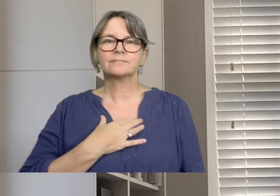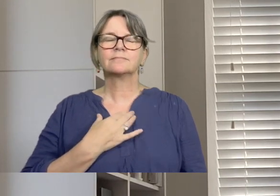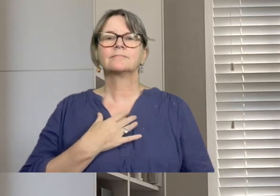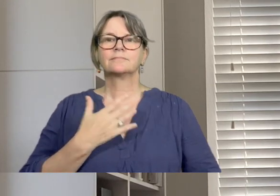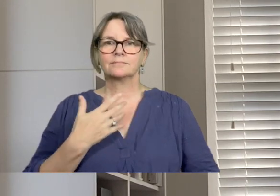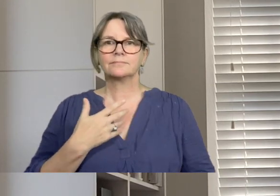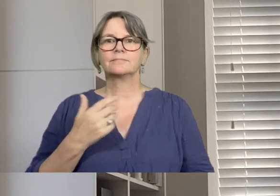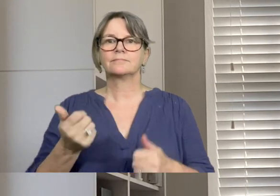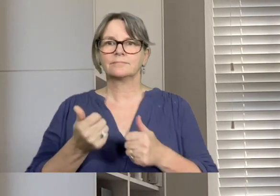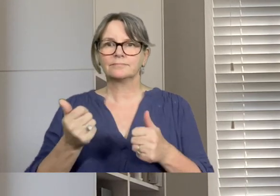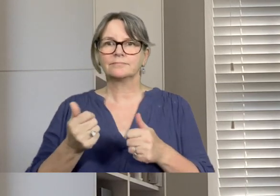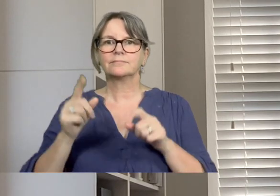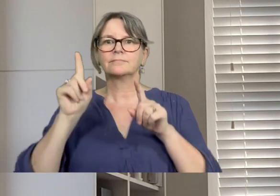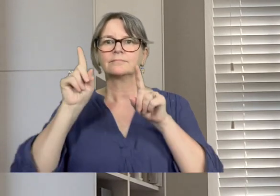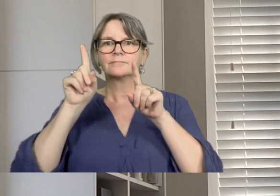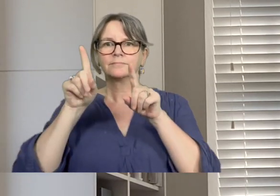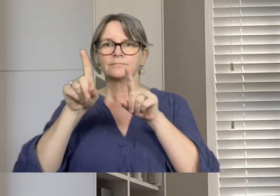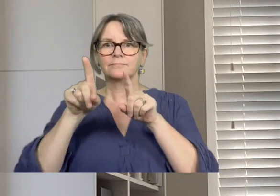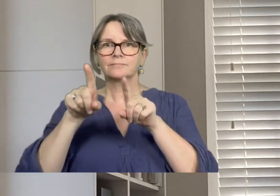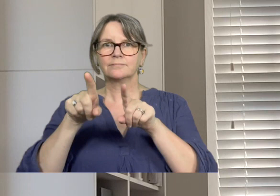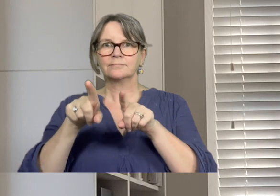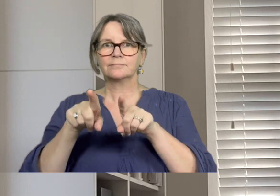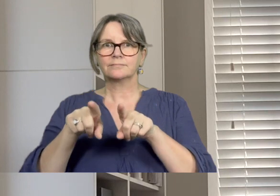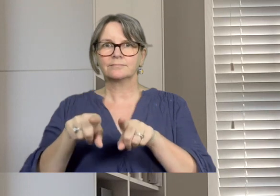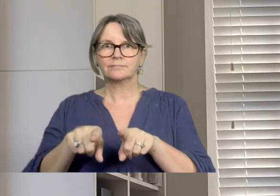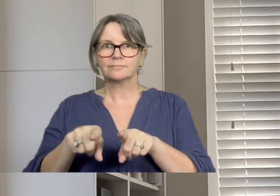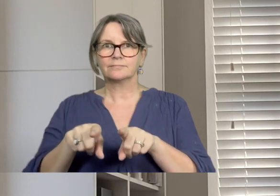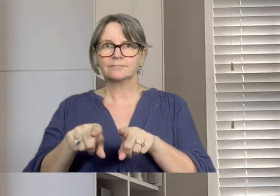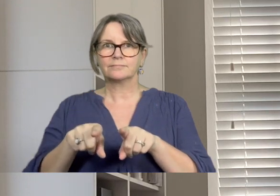Wow. We're going to then come back into our parallel